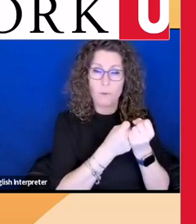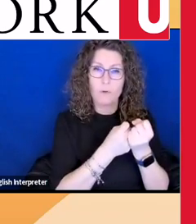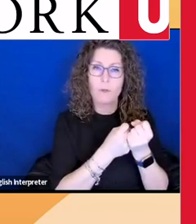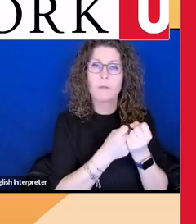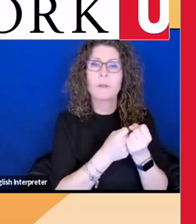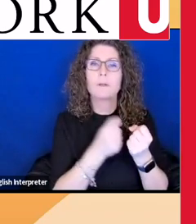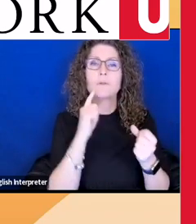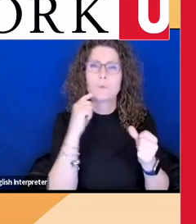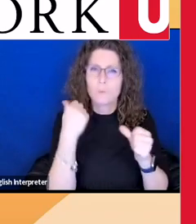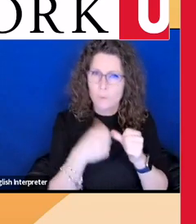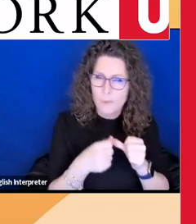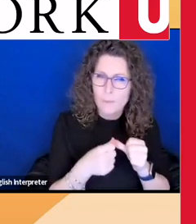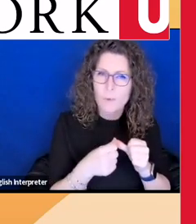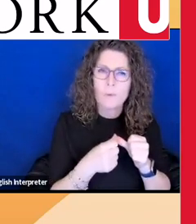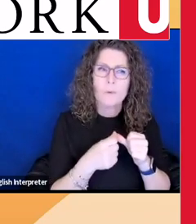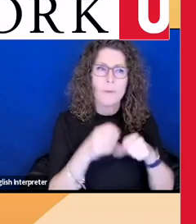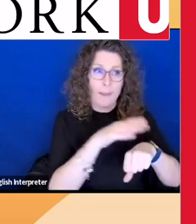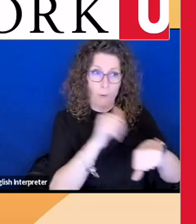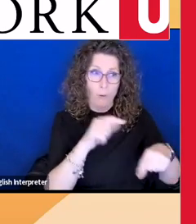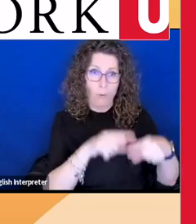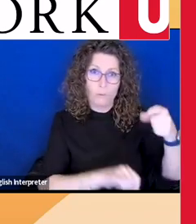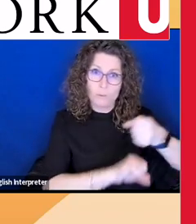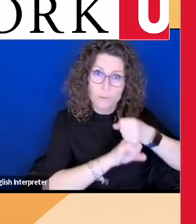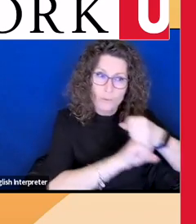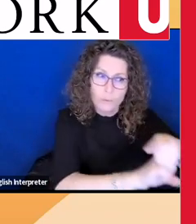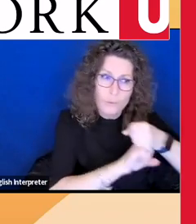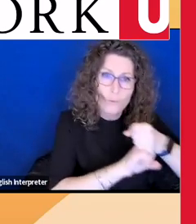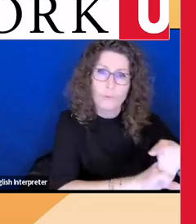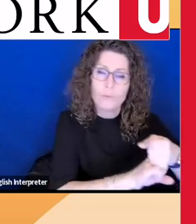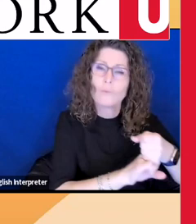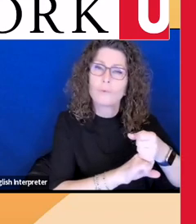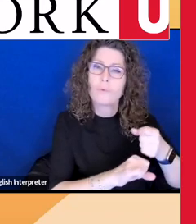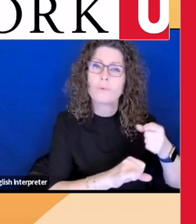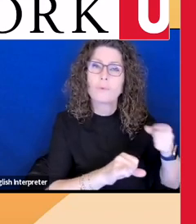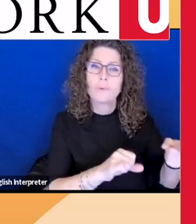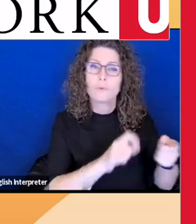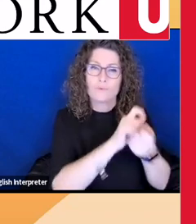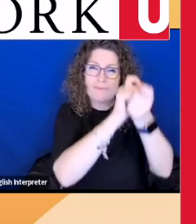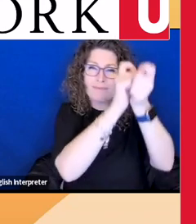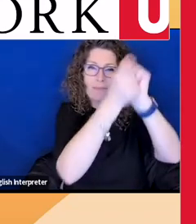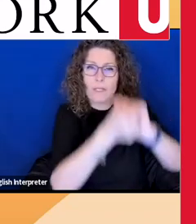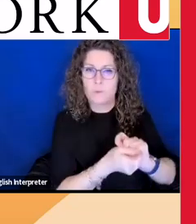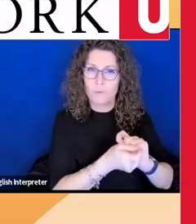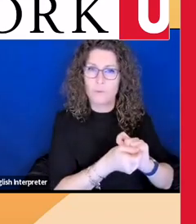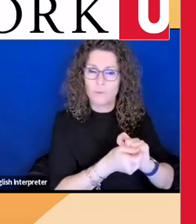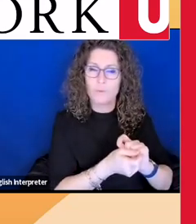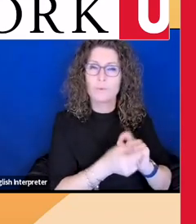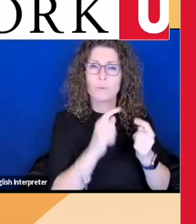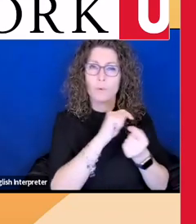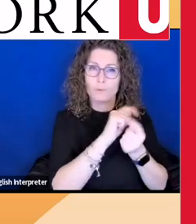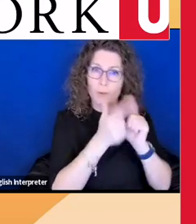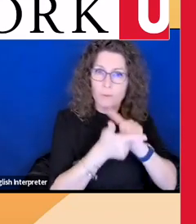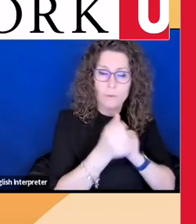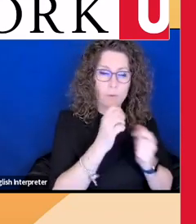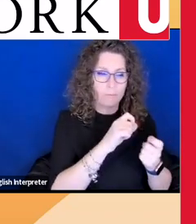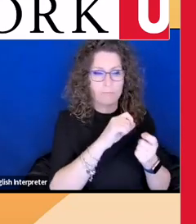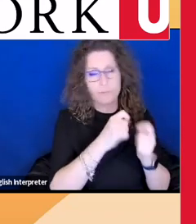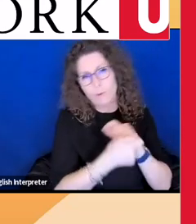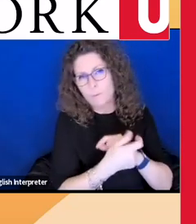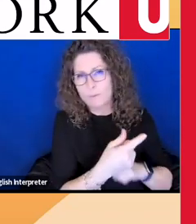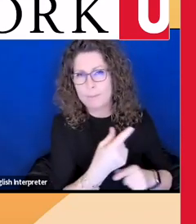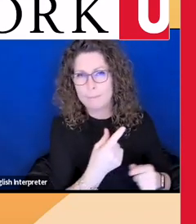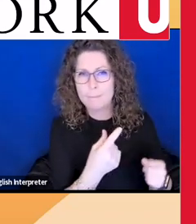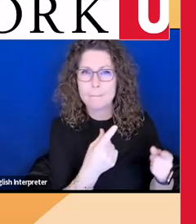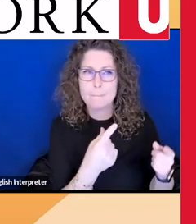always articulated in relationship to the desire for a particular shift or transformation on the social conditions